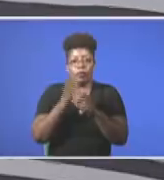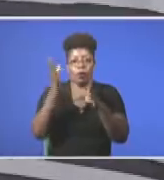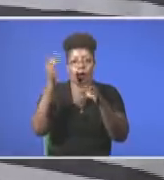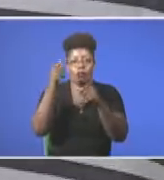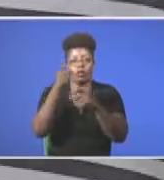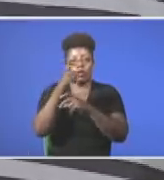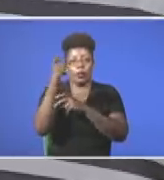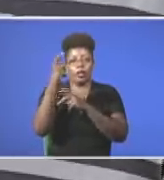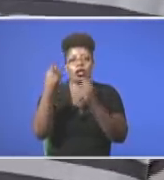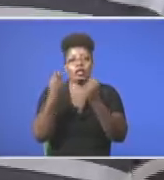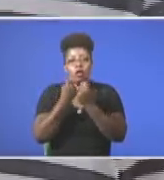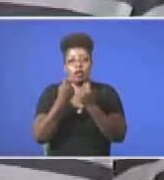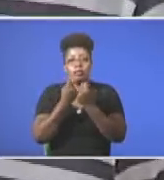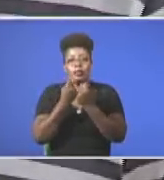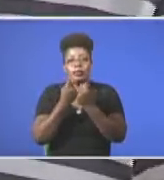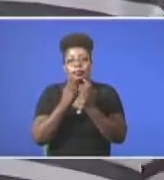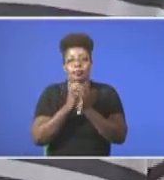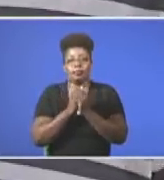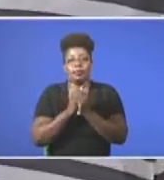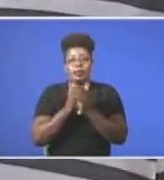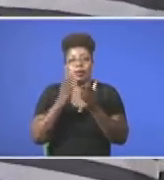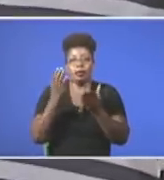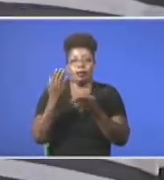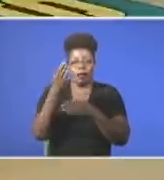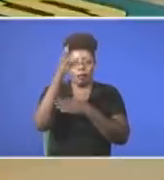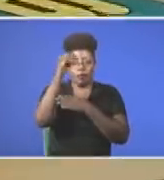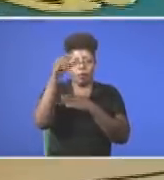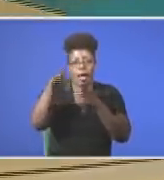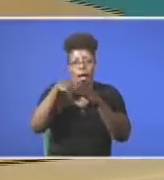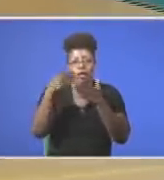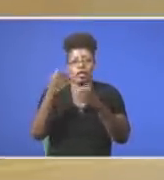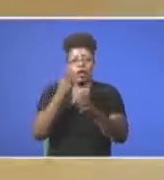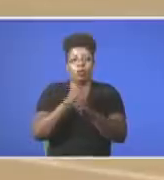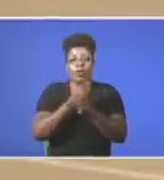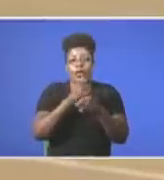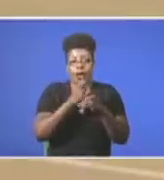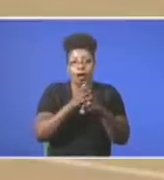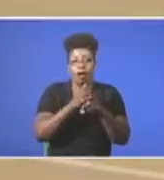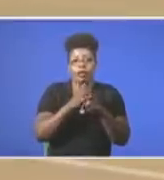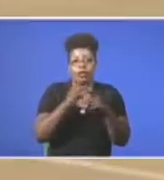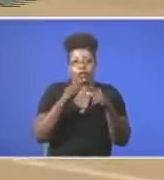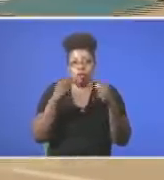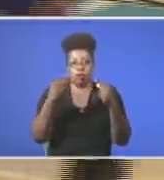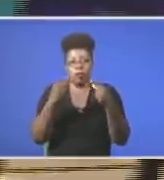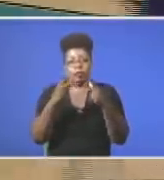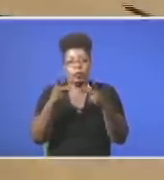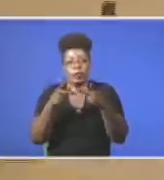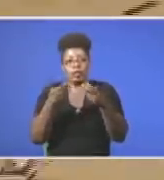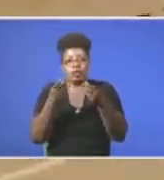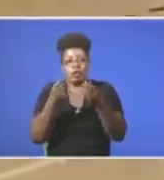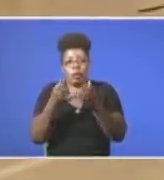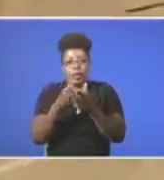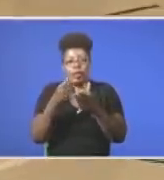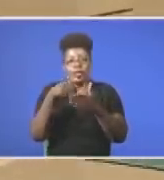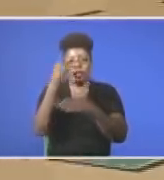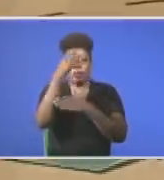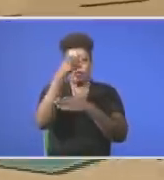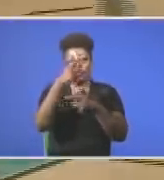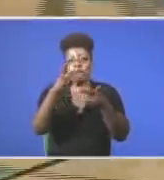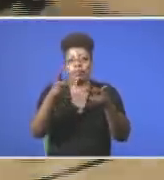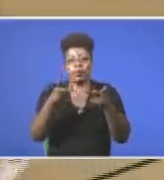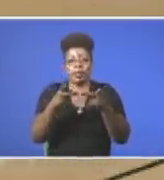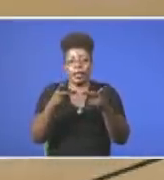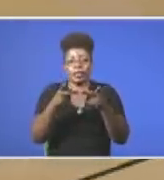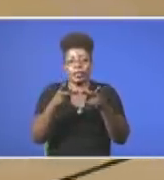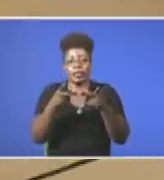our tournament and play in the NCAA. So our guys are out here working hard, and this has been a great step to do that. As I said, to be in this beautiful place and a chance for our